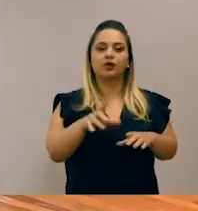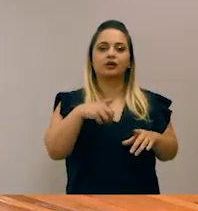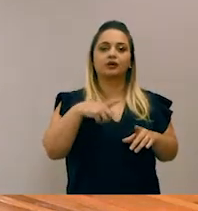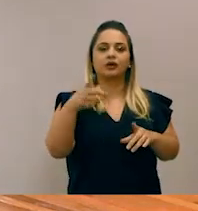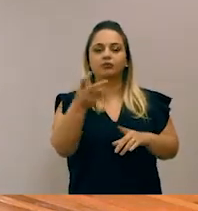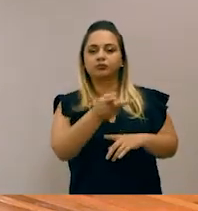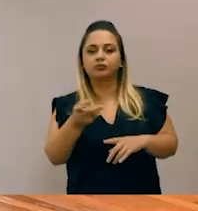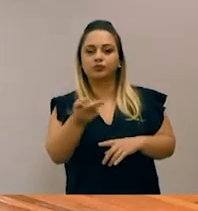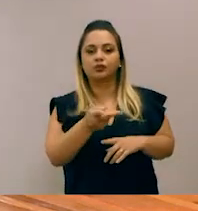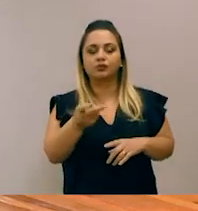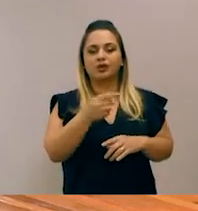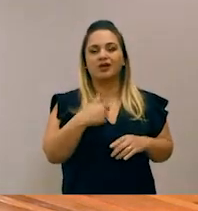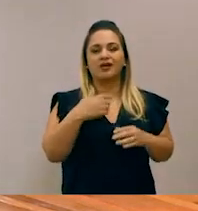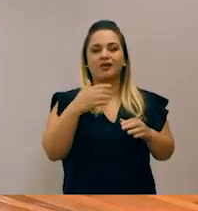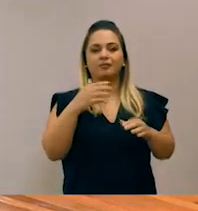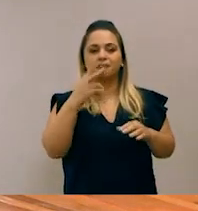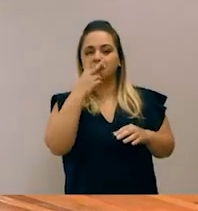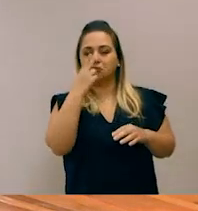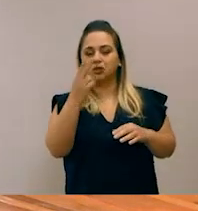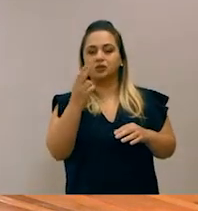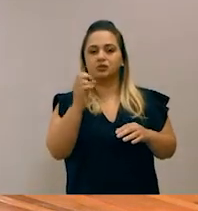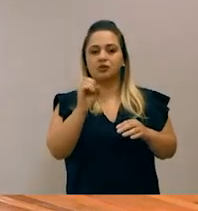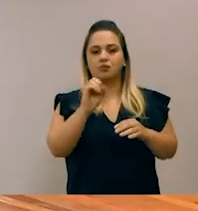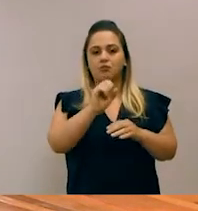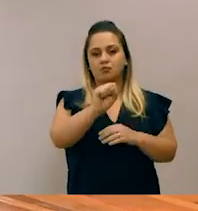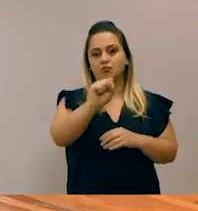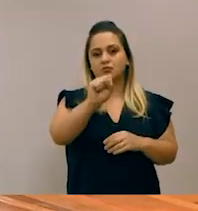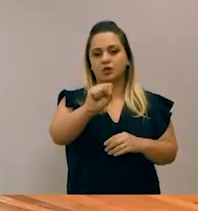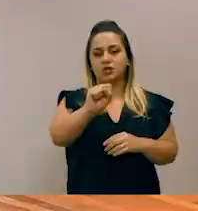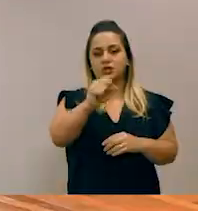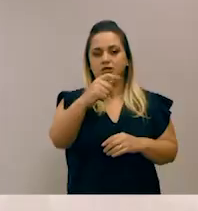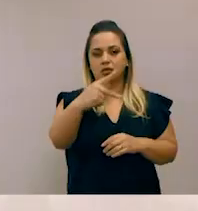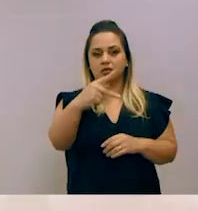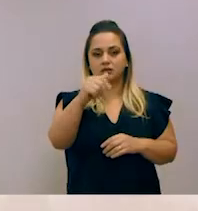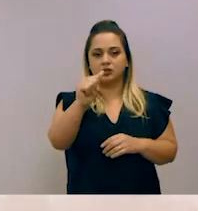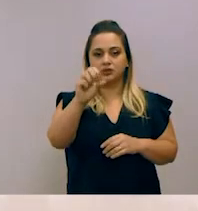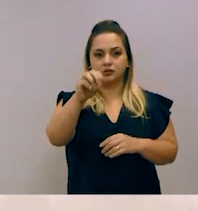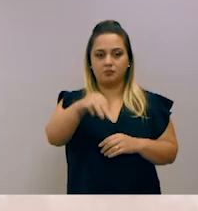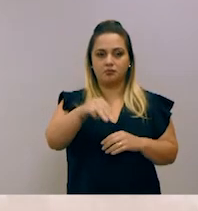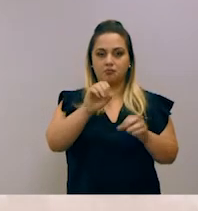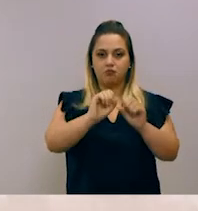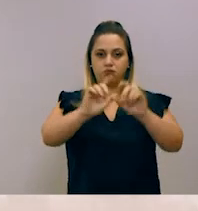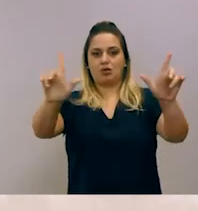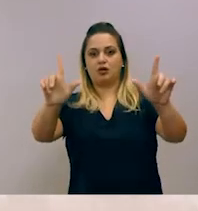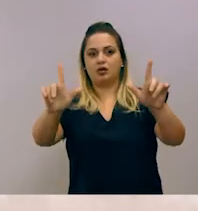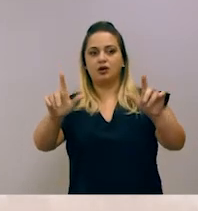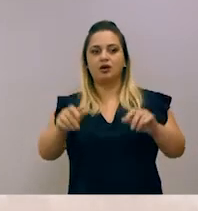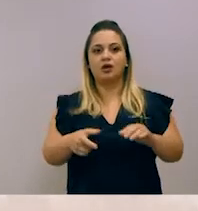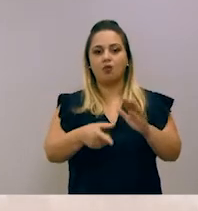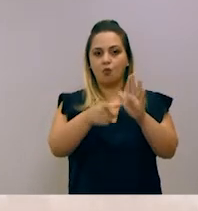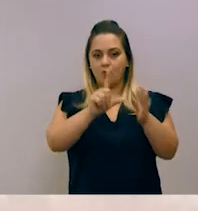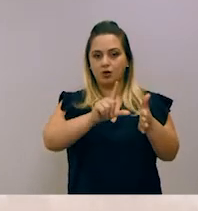by the National Treasury Attorney General's Office is an